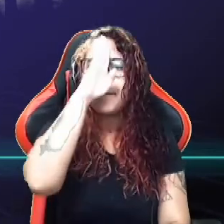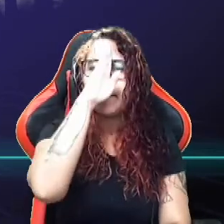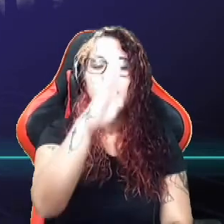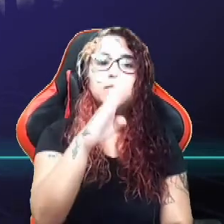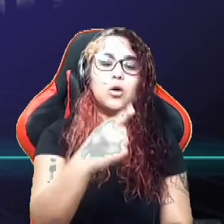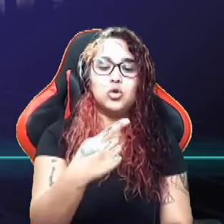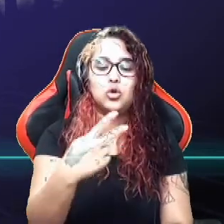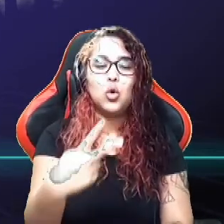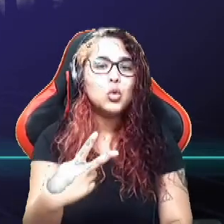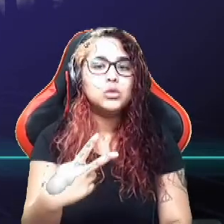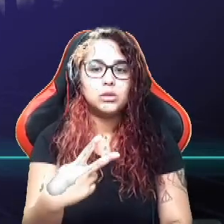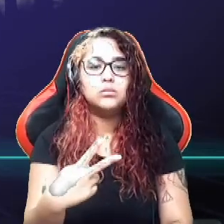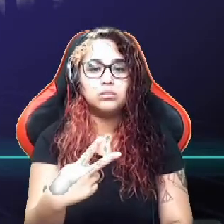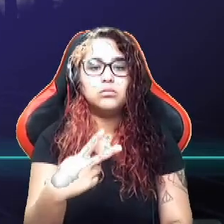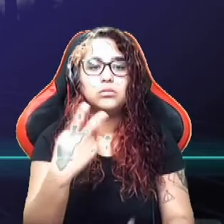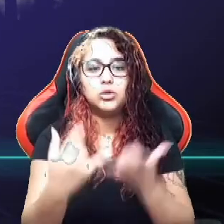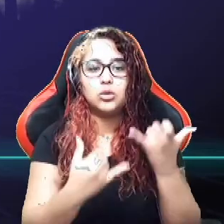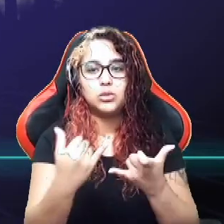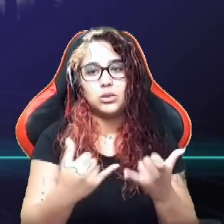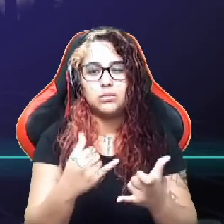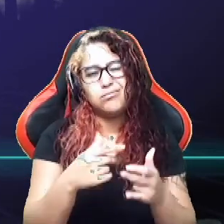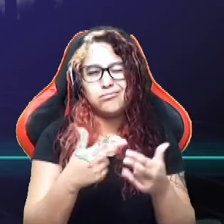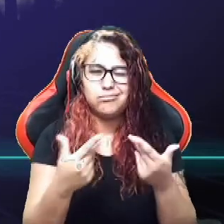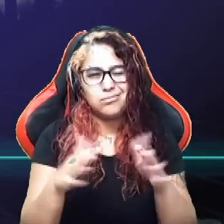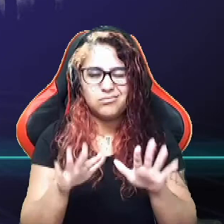are discussed in our platform.